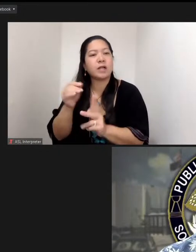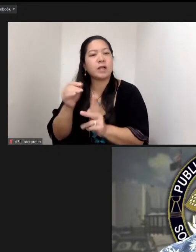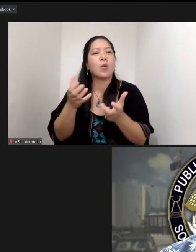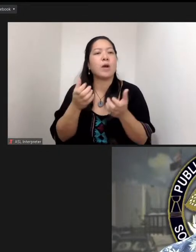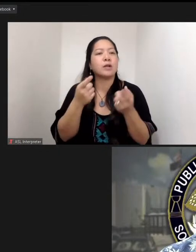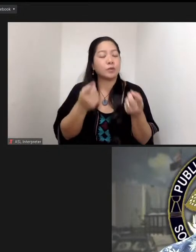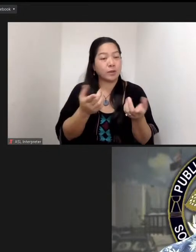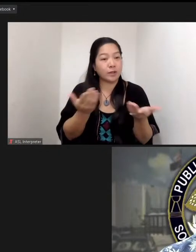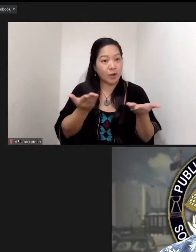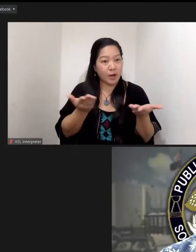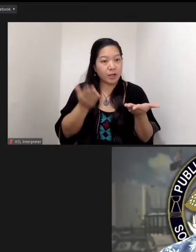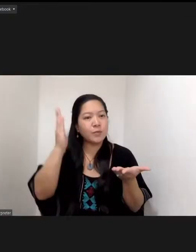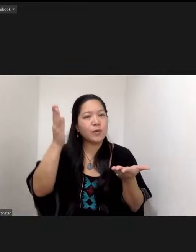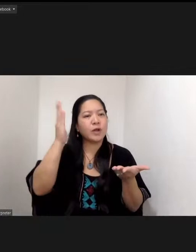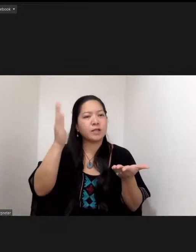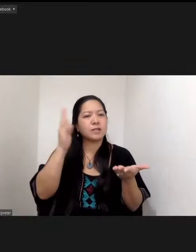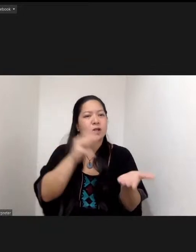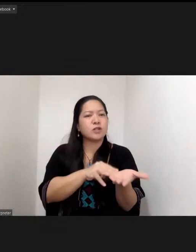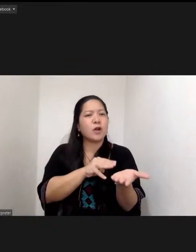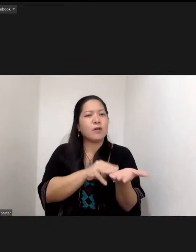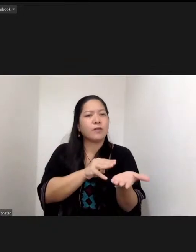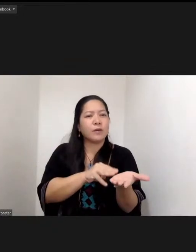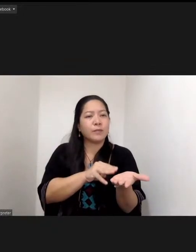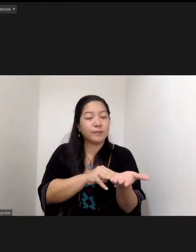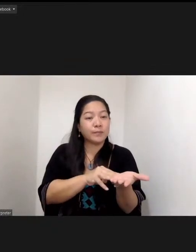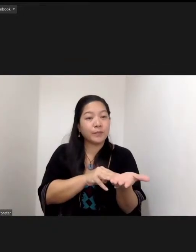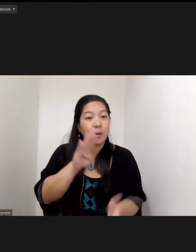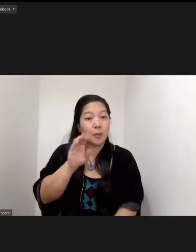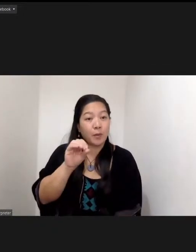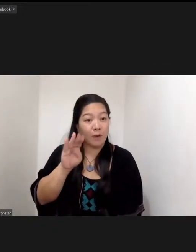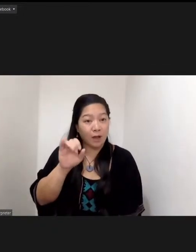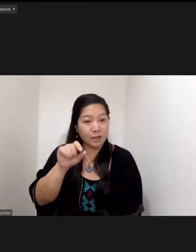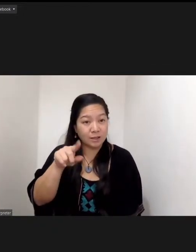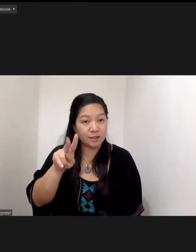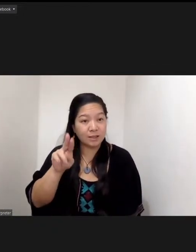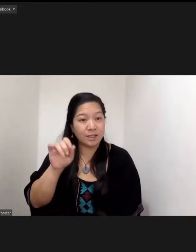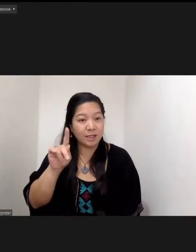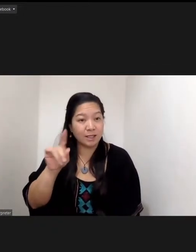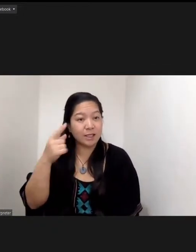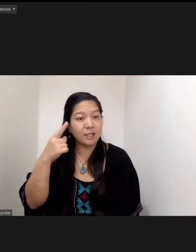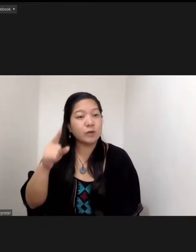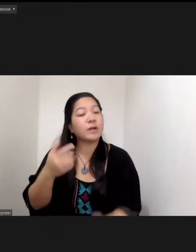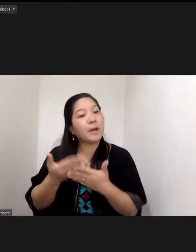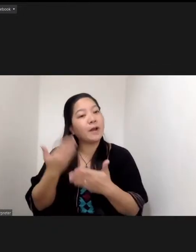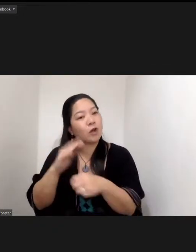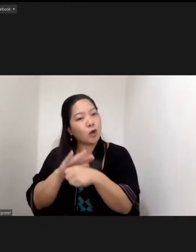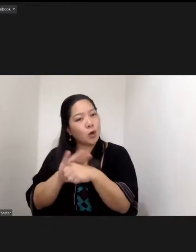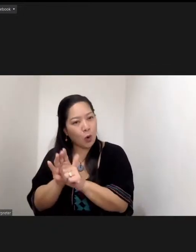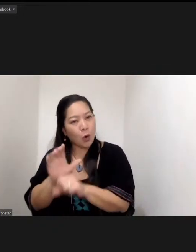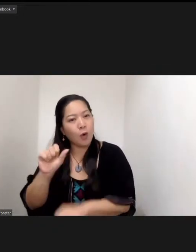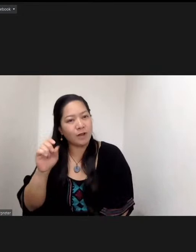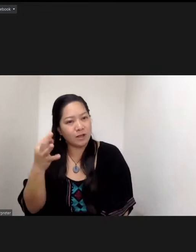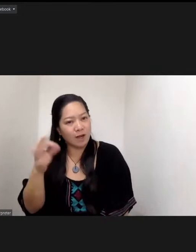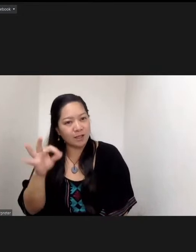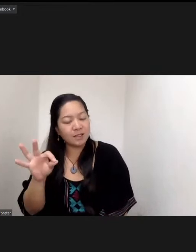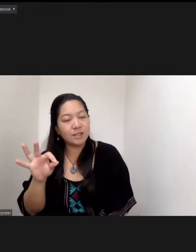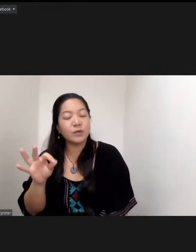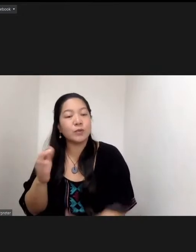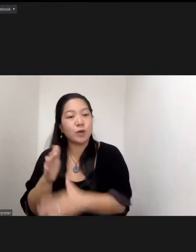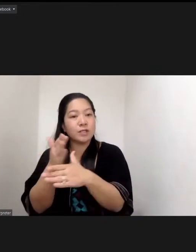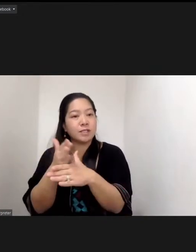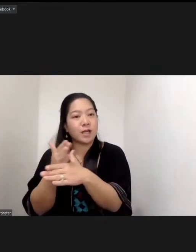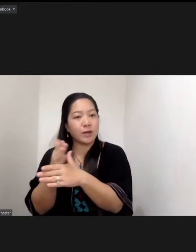Ann Pabutsky to give us a review of our last 2 years battling COVID-19. So we'll be sharing a slide. Stand by.